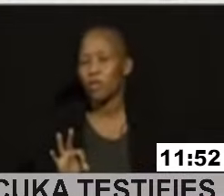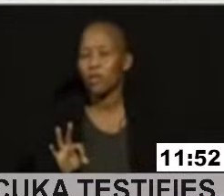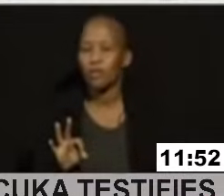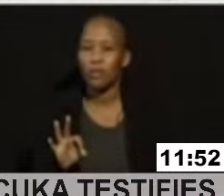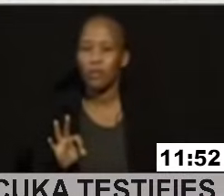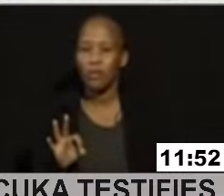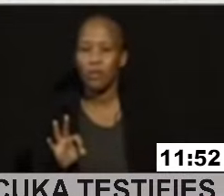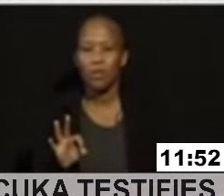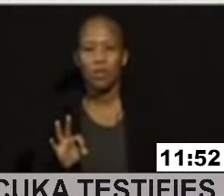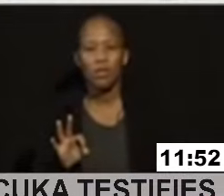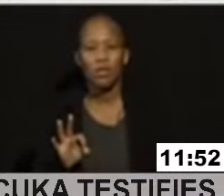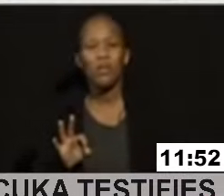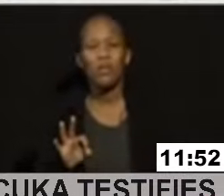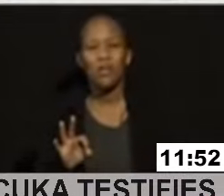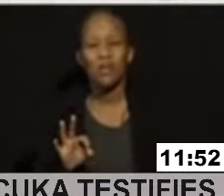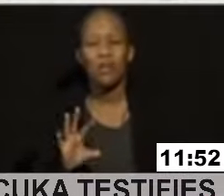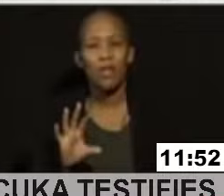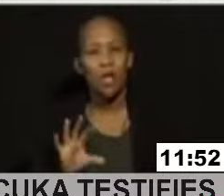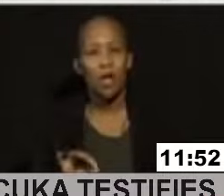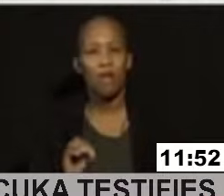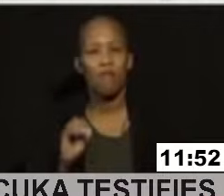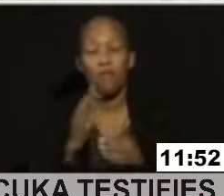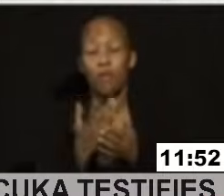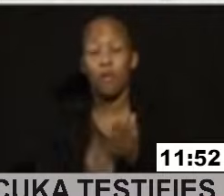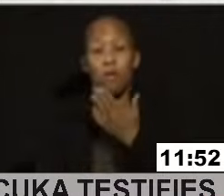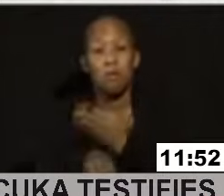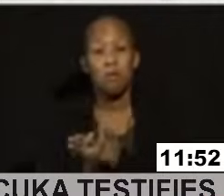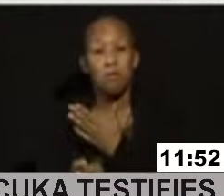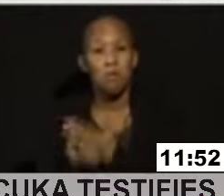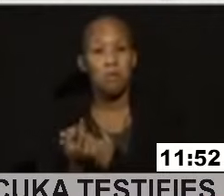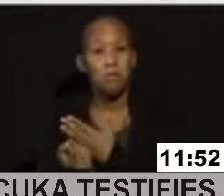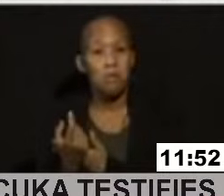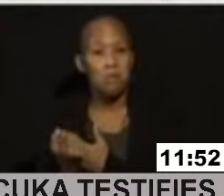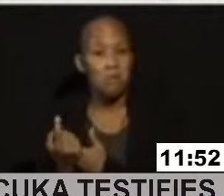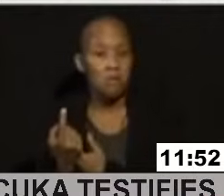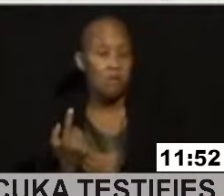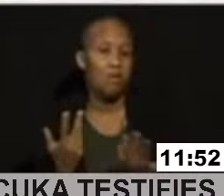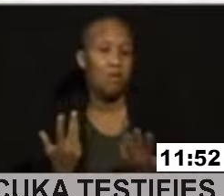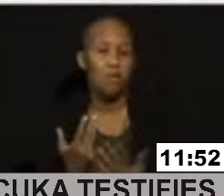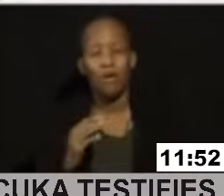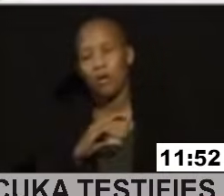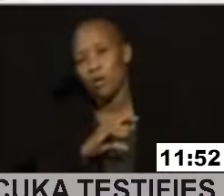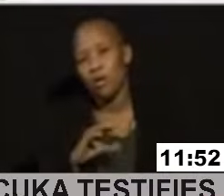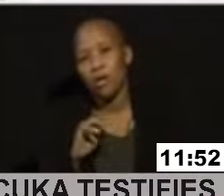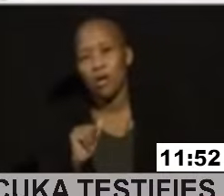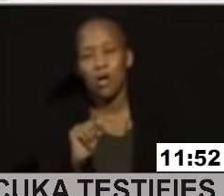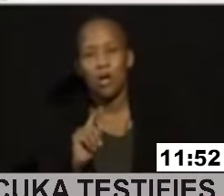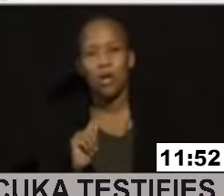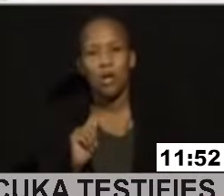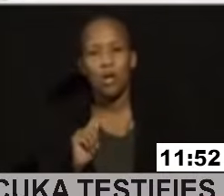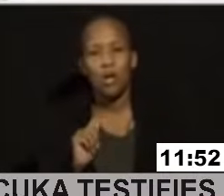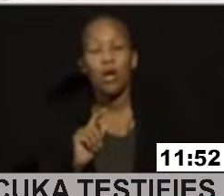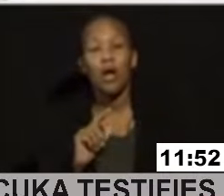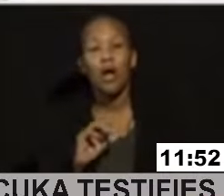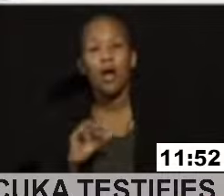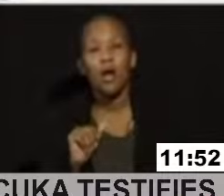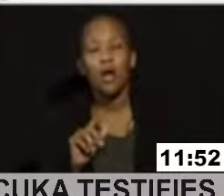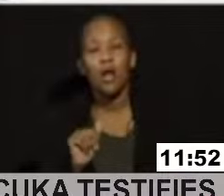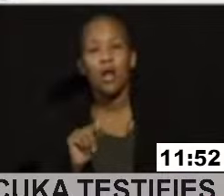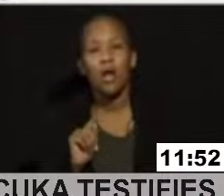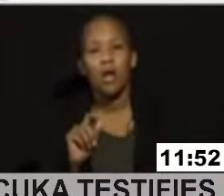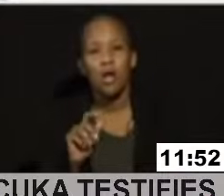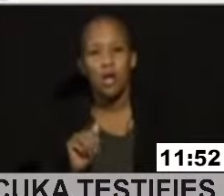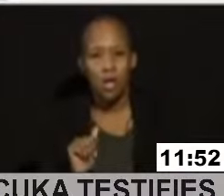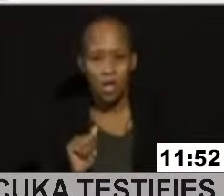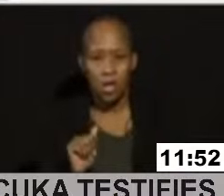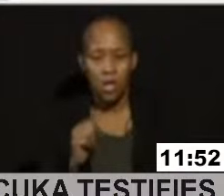certain vermins that arise in the Kalata affidavit. Can you speak to that? Yes, I mean, there's